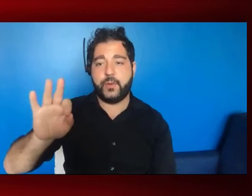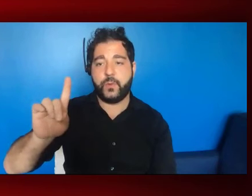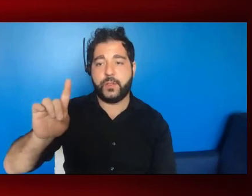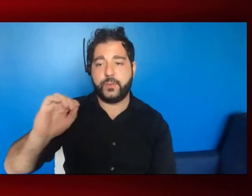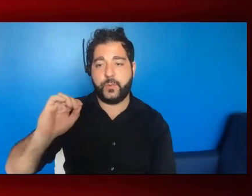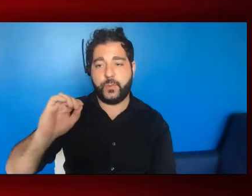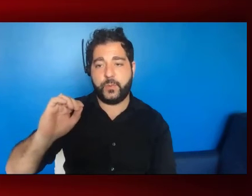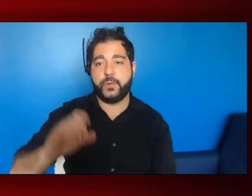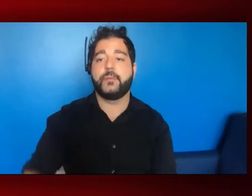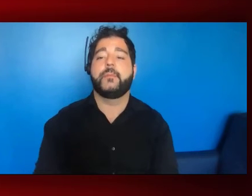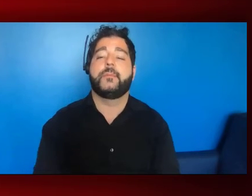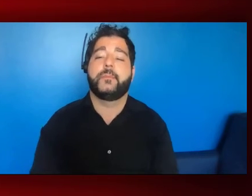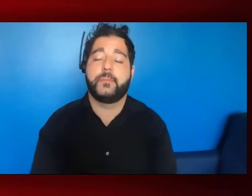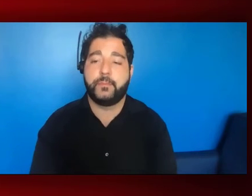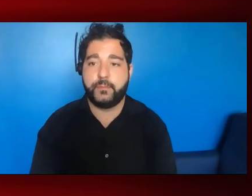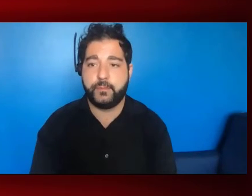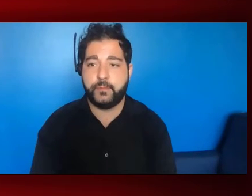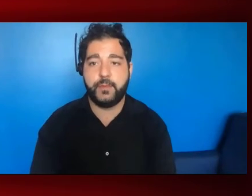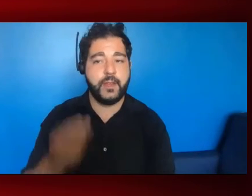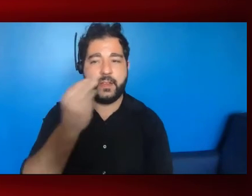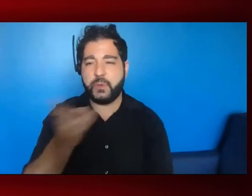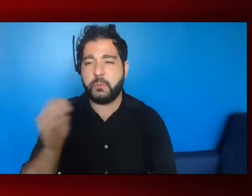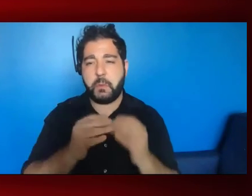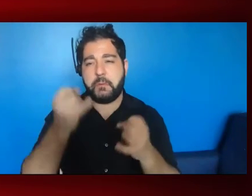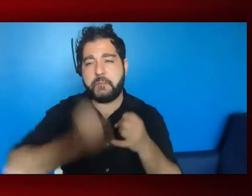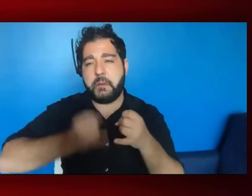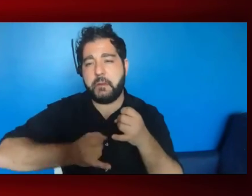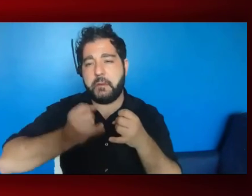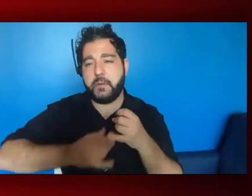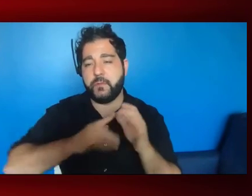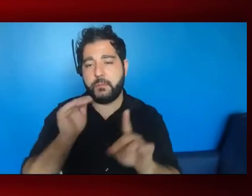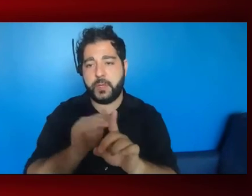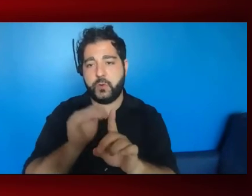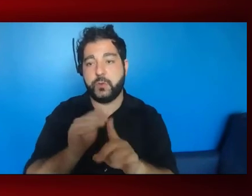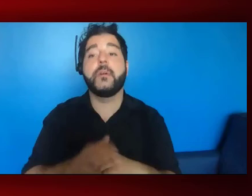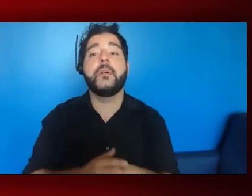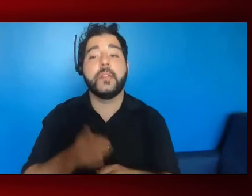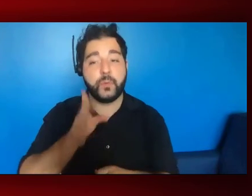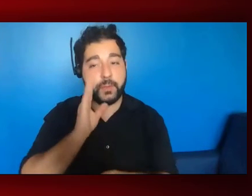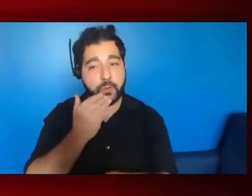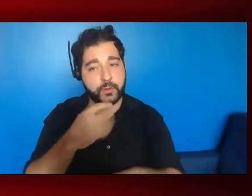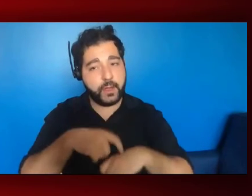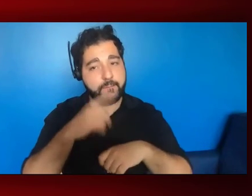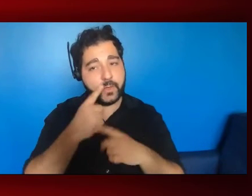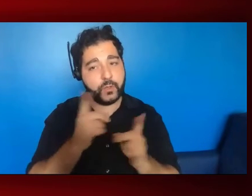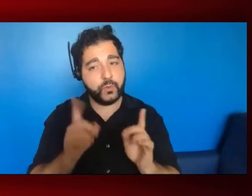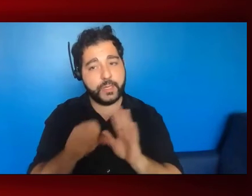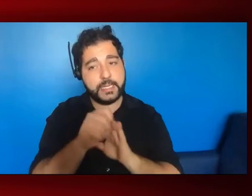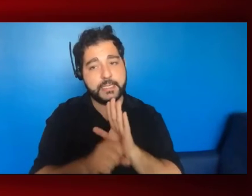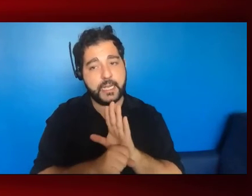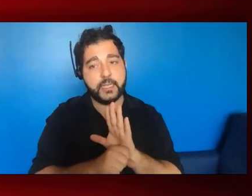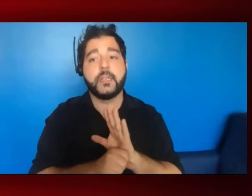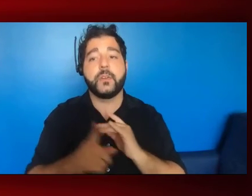202-362-5910. A couple final reminders. This will be a good time for states